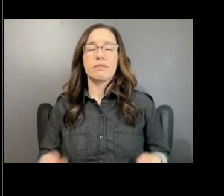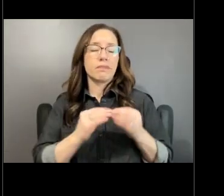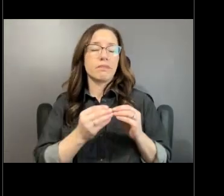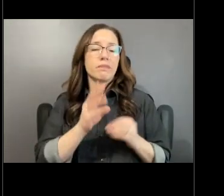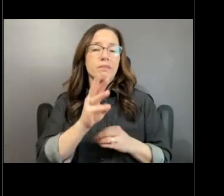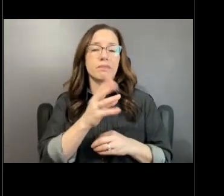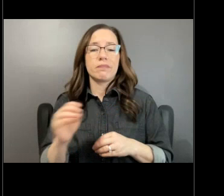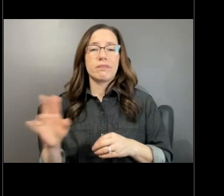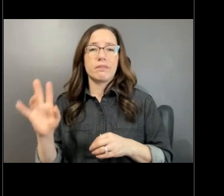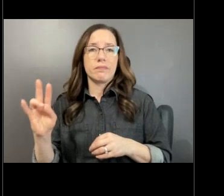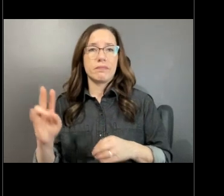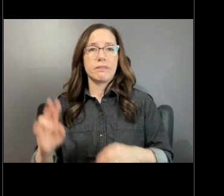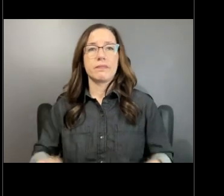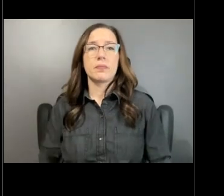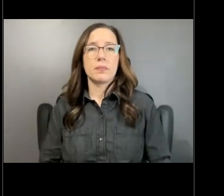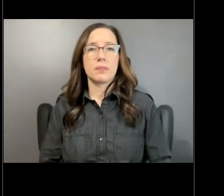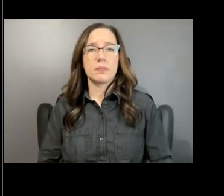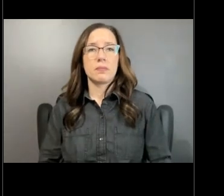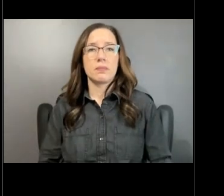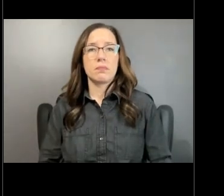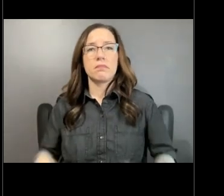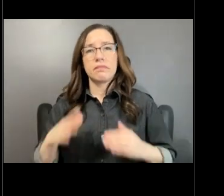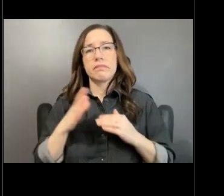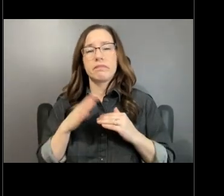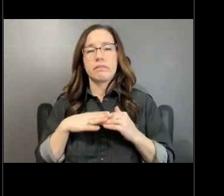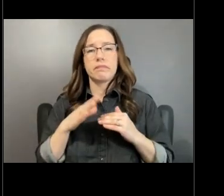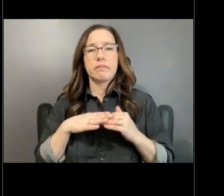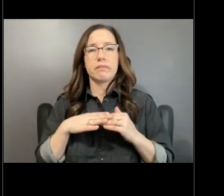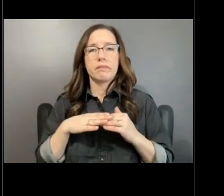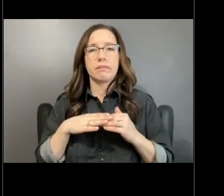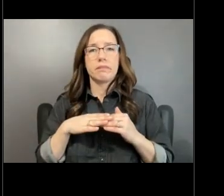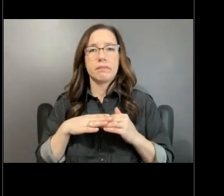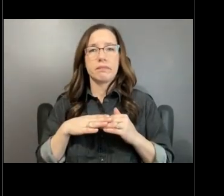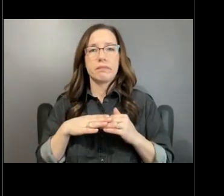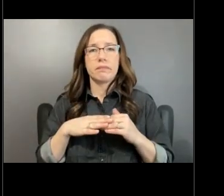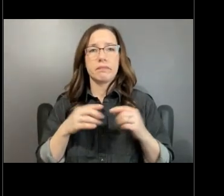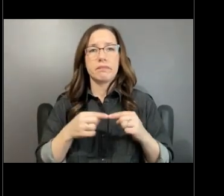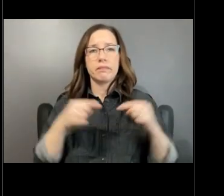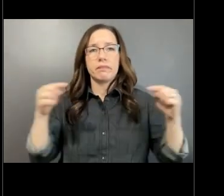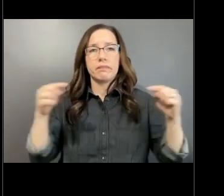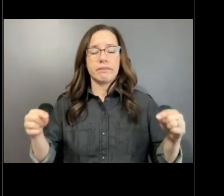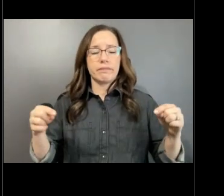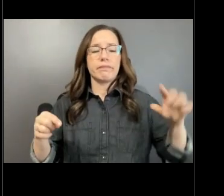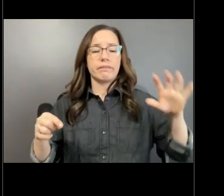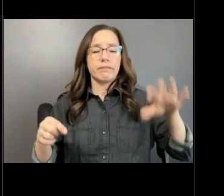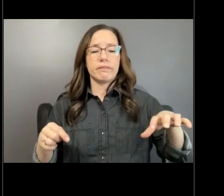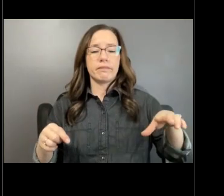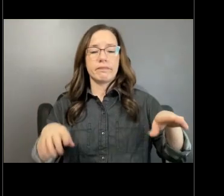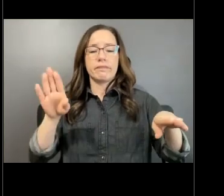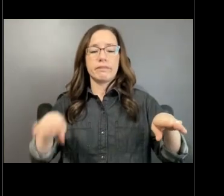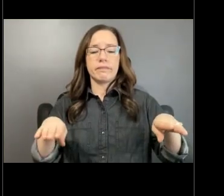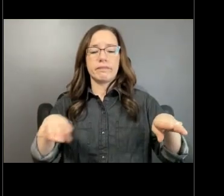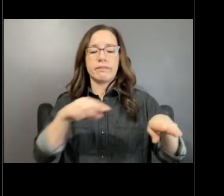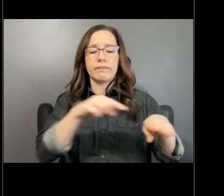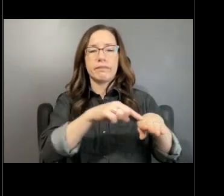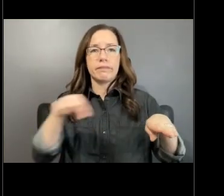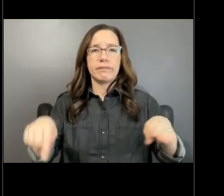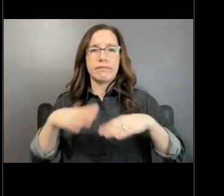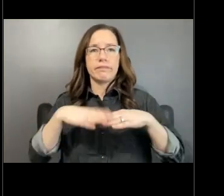6 first. What is the minimum distance between opposing base cabinets or appliances to comply